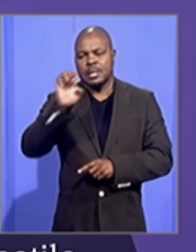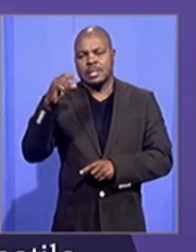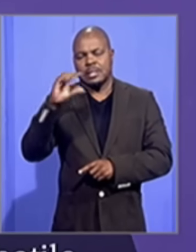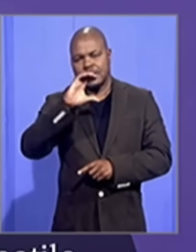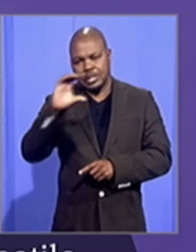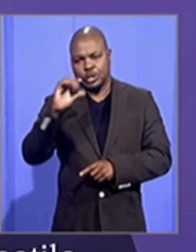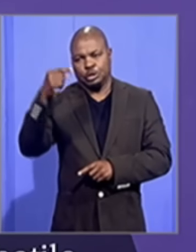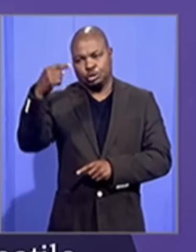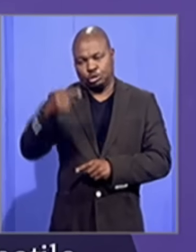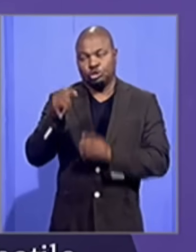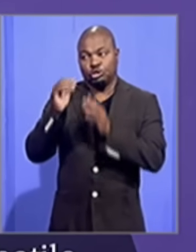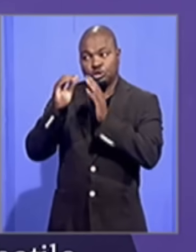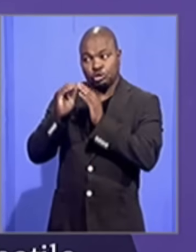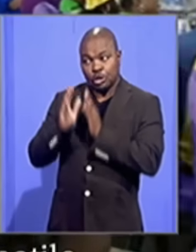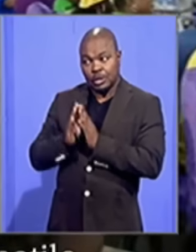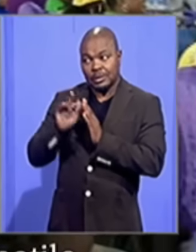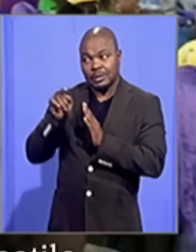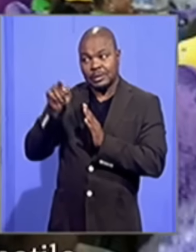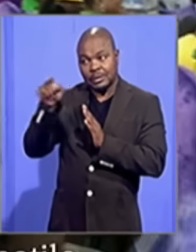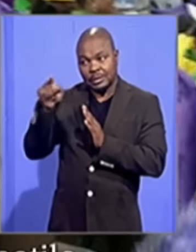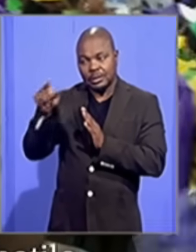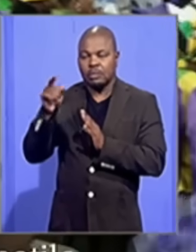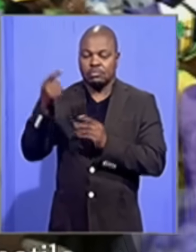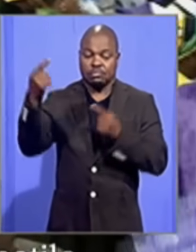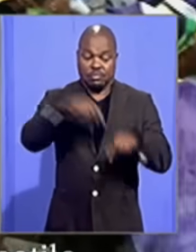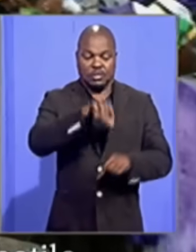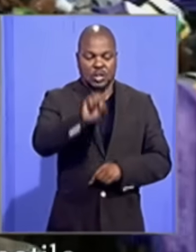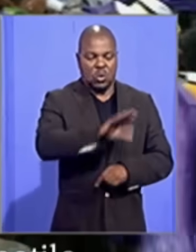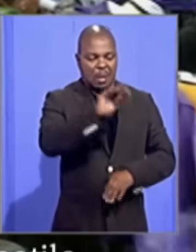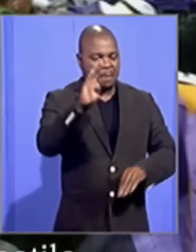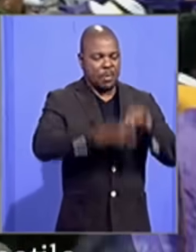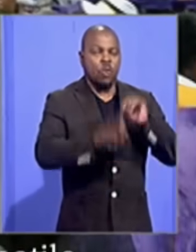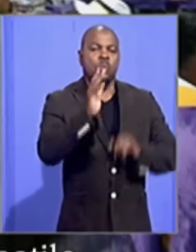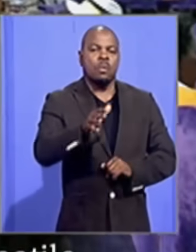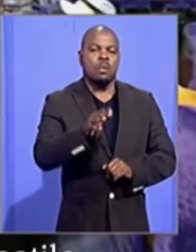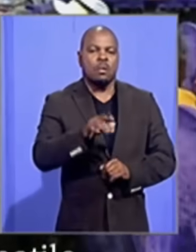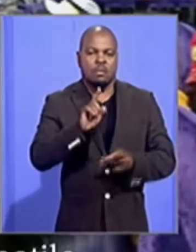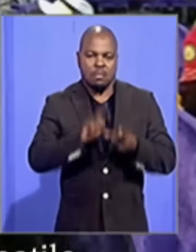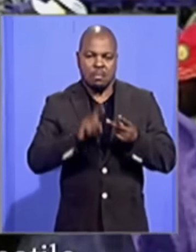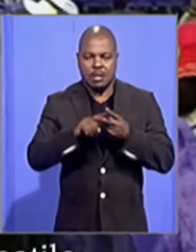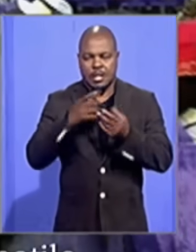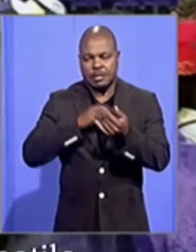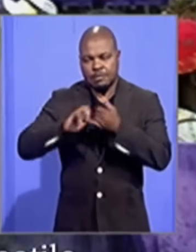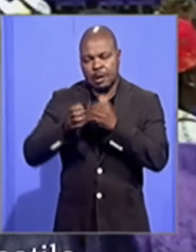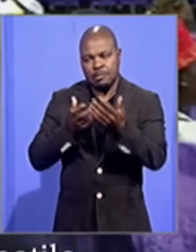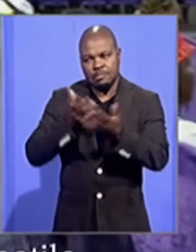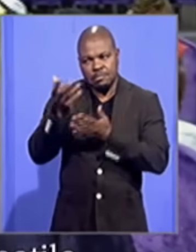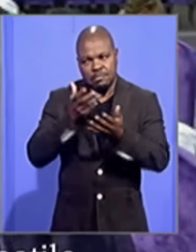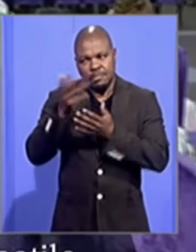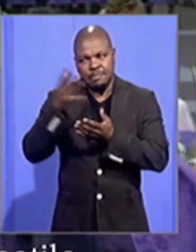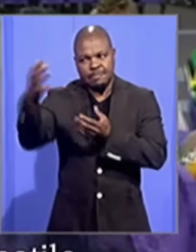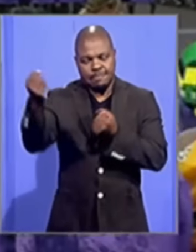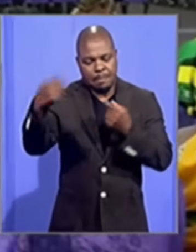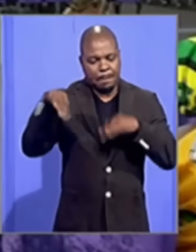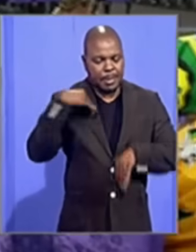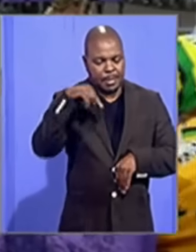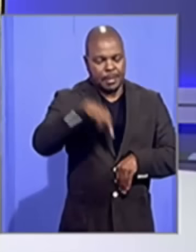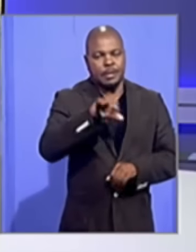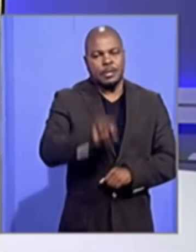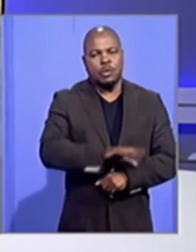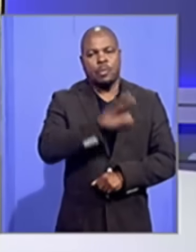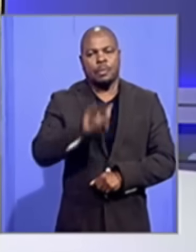go lebagana le letsogo le le maatla la molao mo Aforika Borwa a re ba tsweletse ka kgato ya go ba busetsa mono gae.